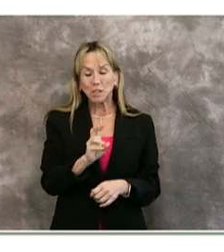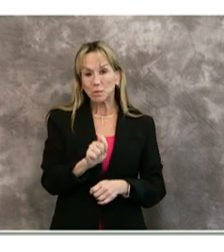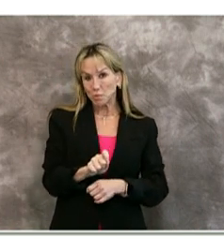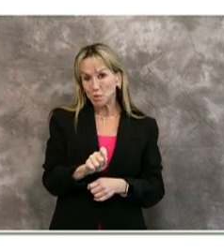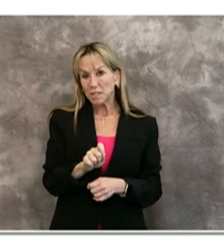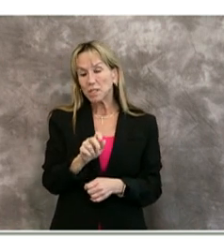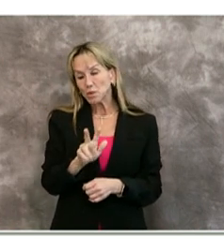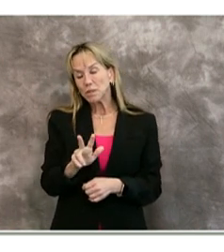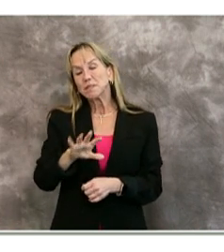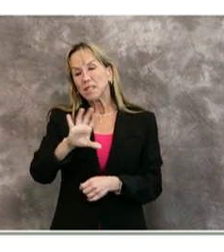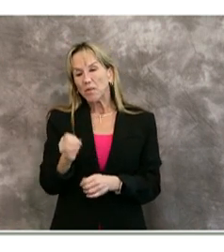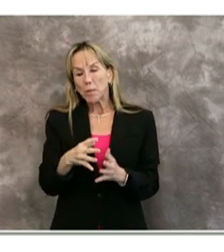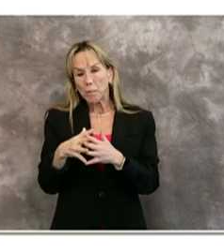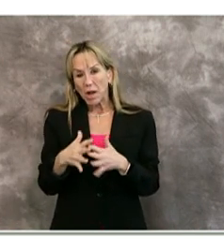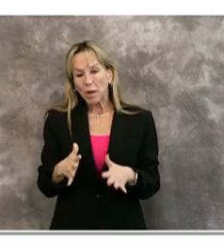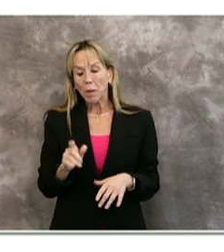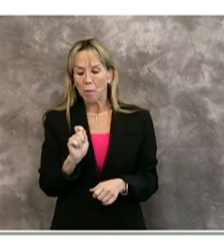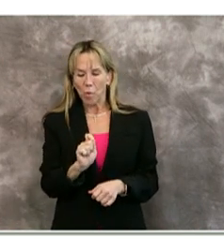American,